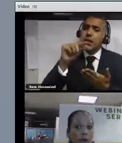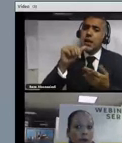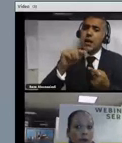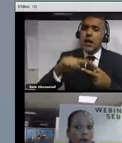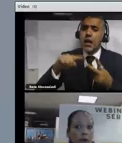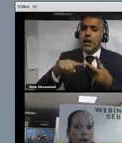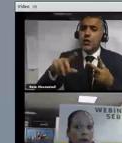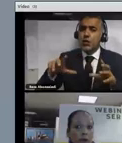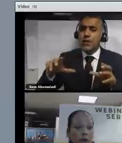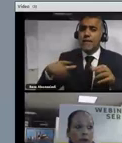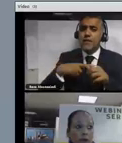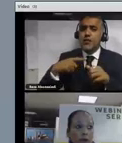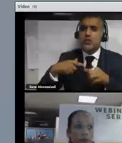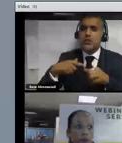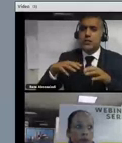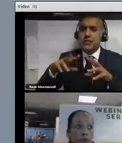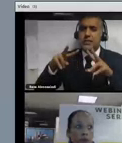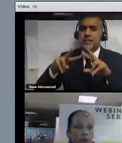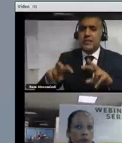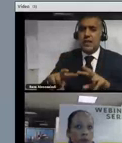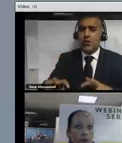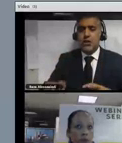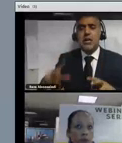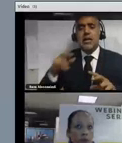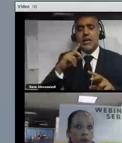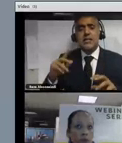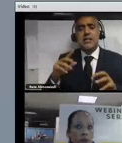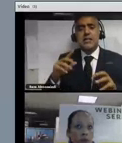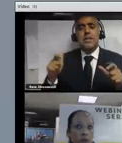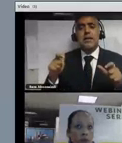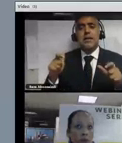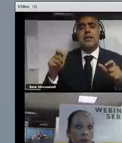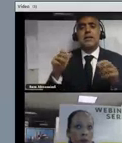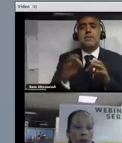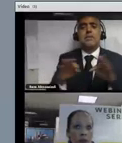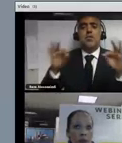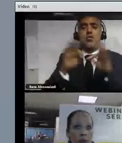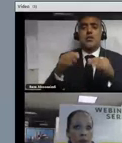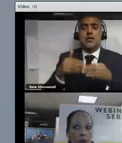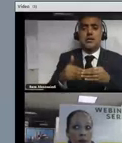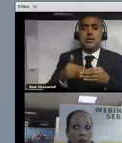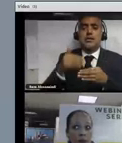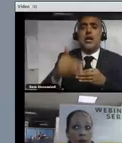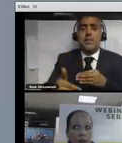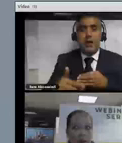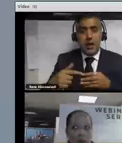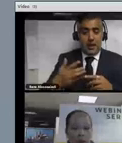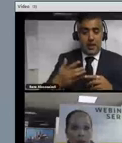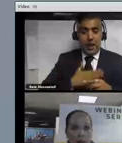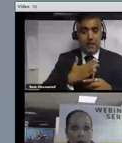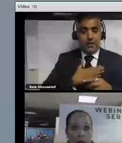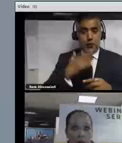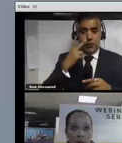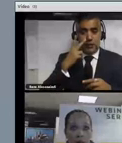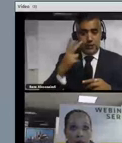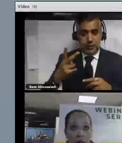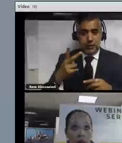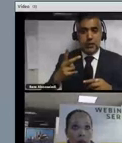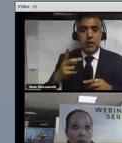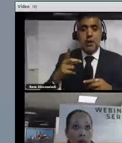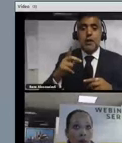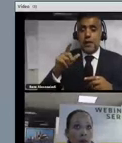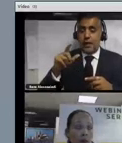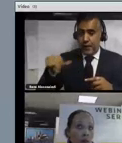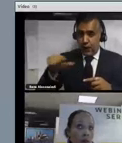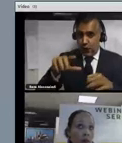step disaggregation, I think is a very big step. And I'm really happy to see that DFID and DFAT are doing that, and I